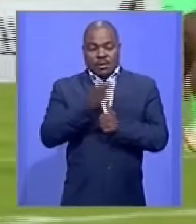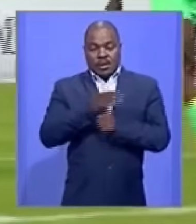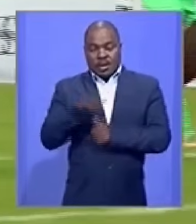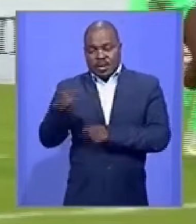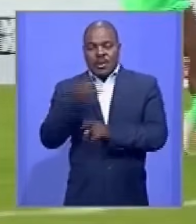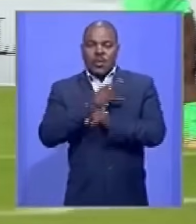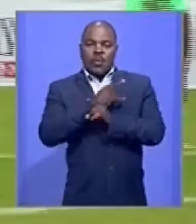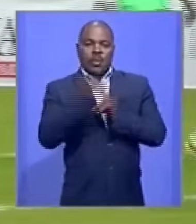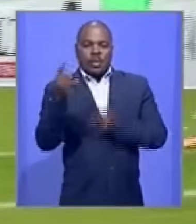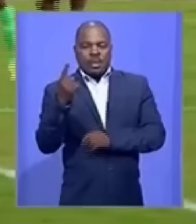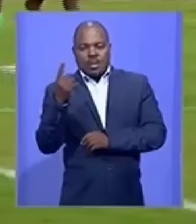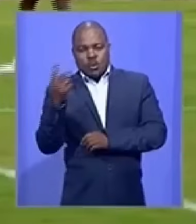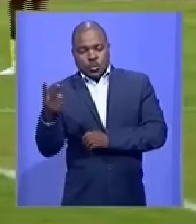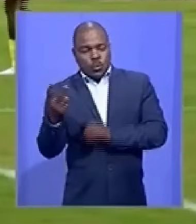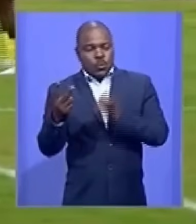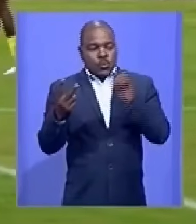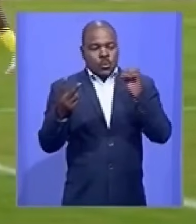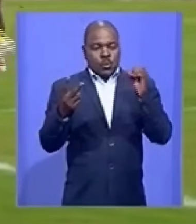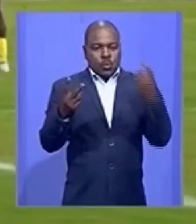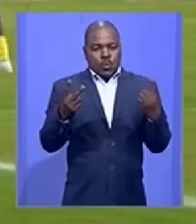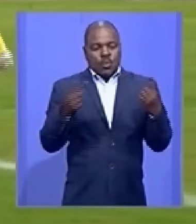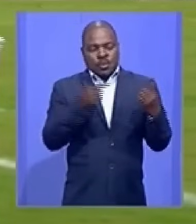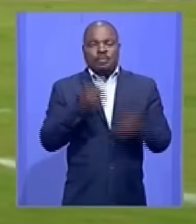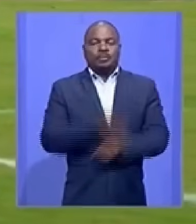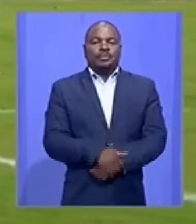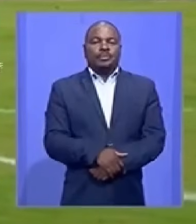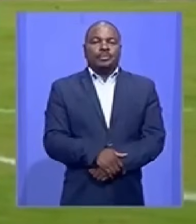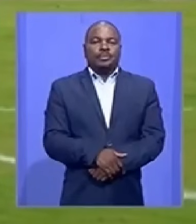hape papadi ka ntlha tse 2-0.